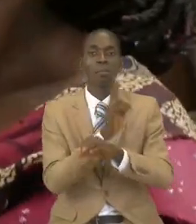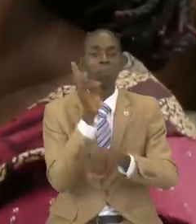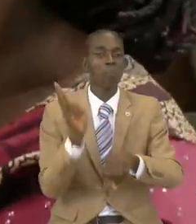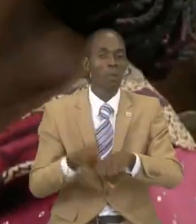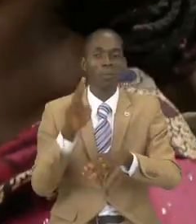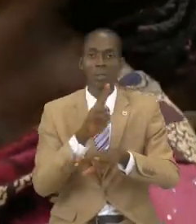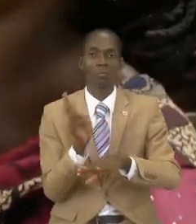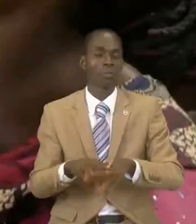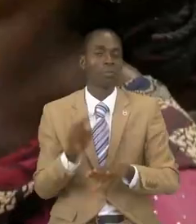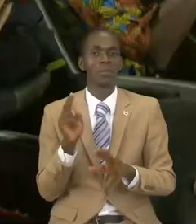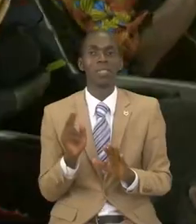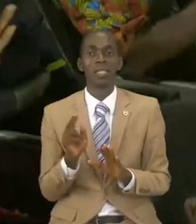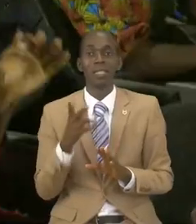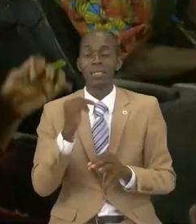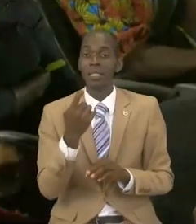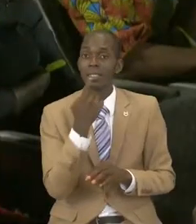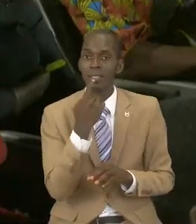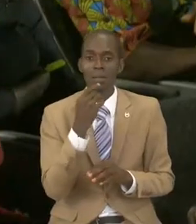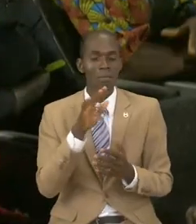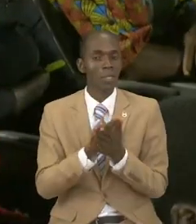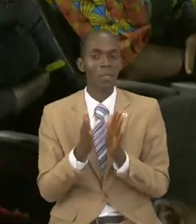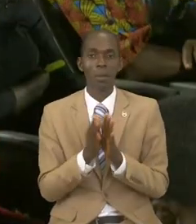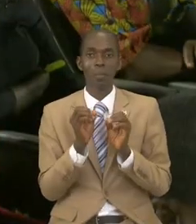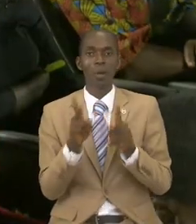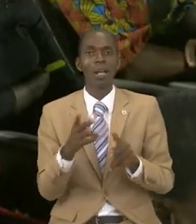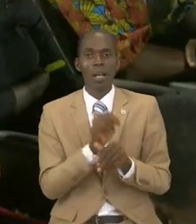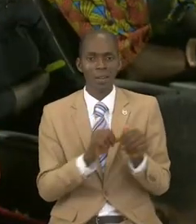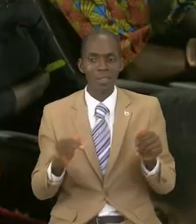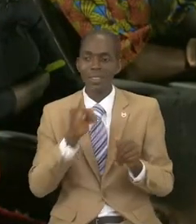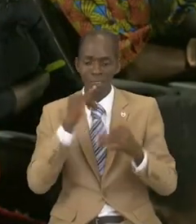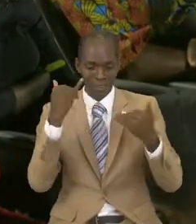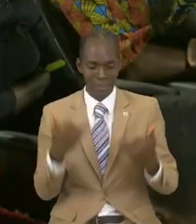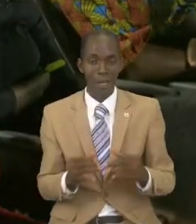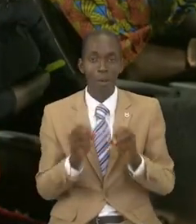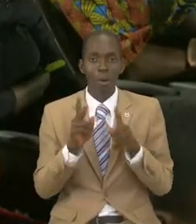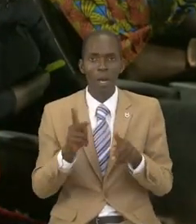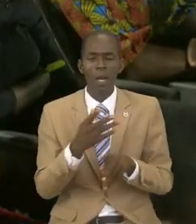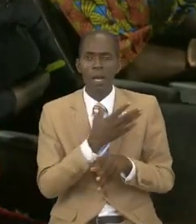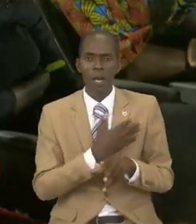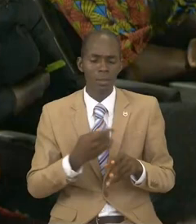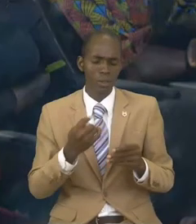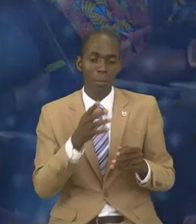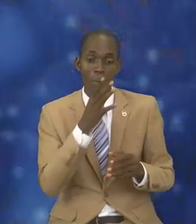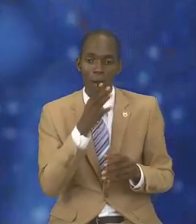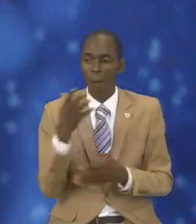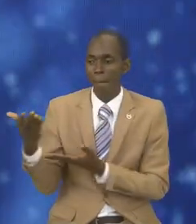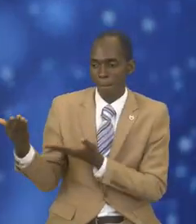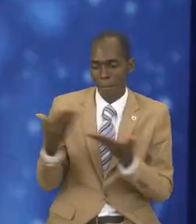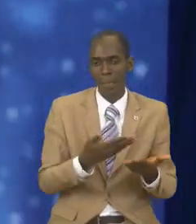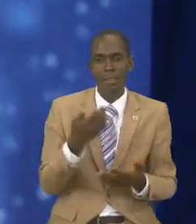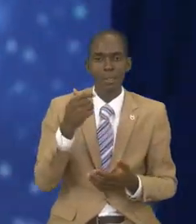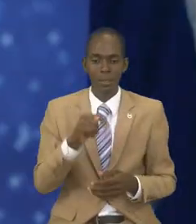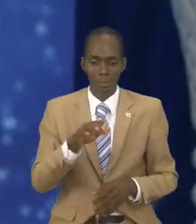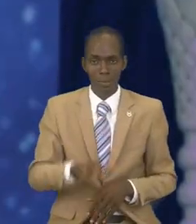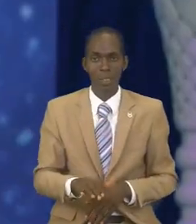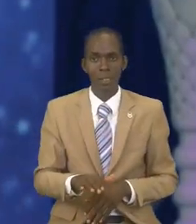The tongue had come in. And everything was now all right. And the mother brought the child out and said, I wanted to